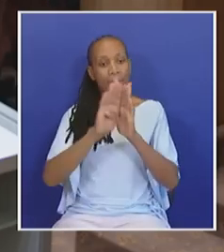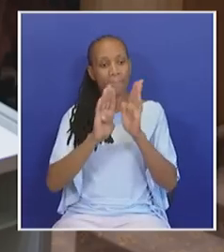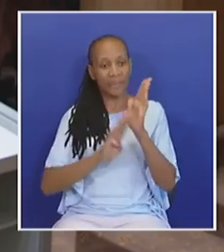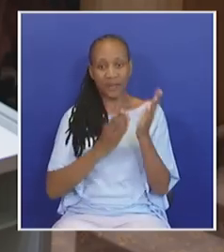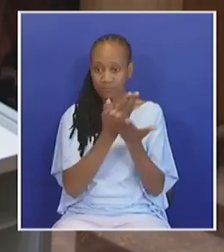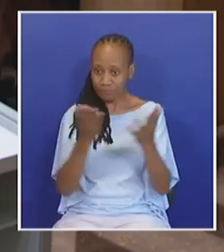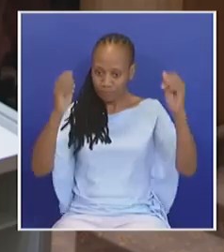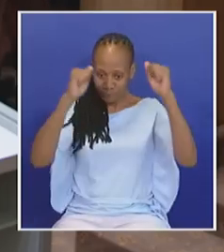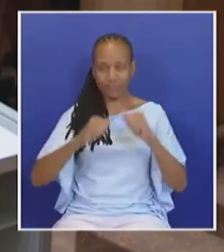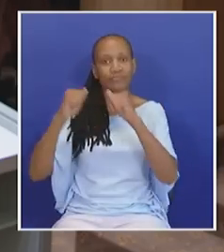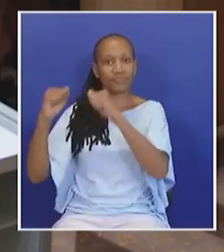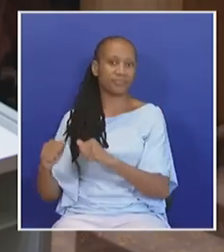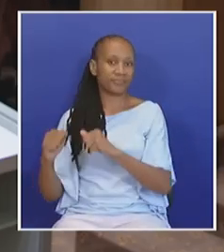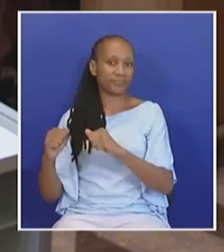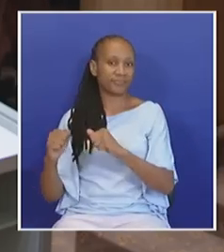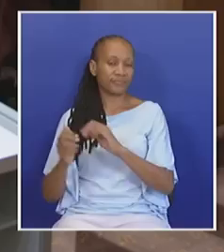to.